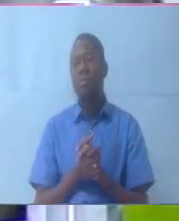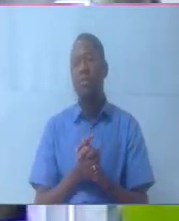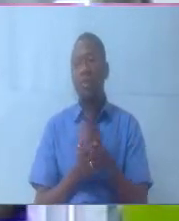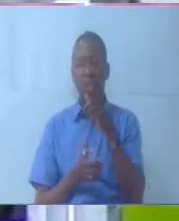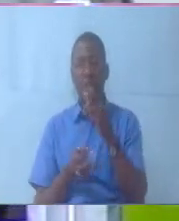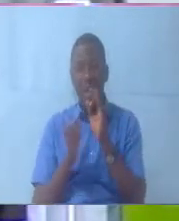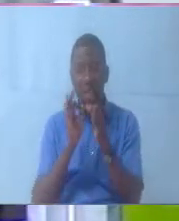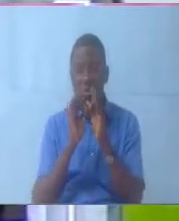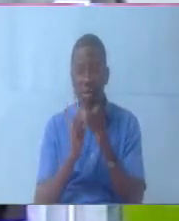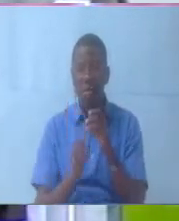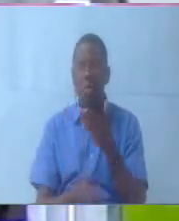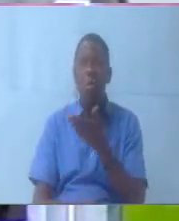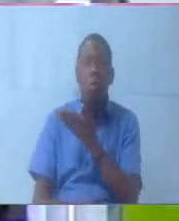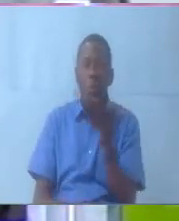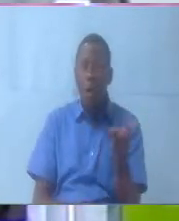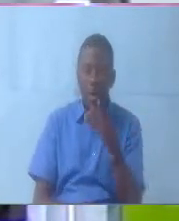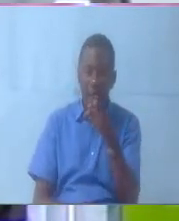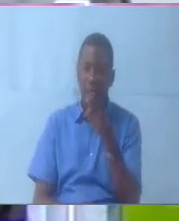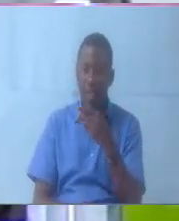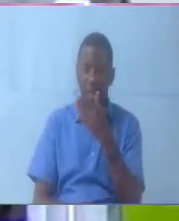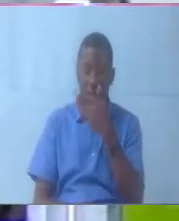did